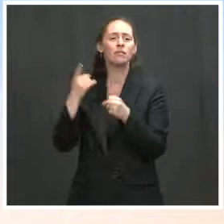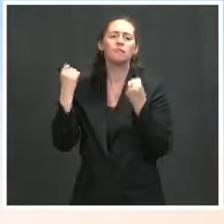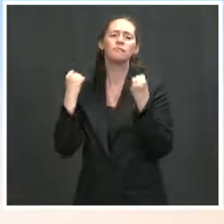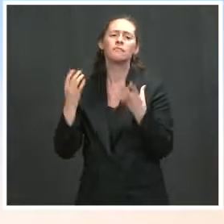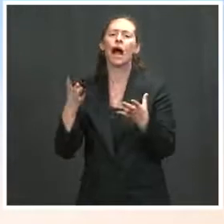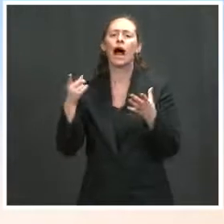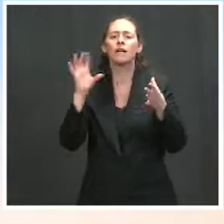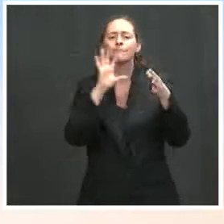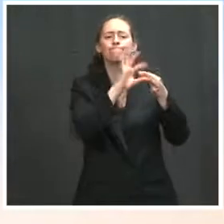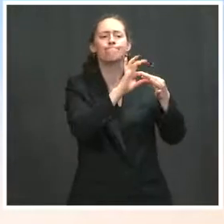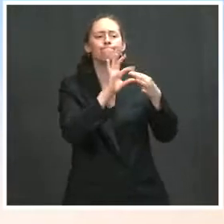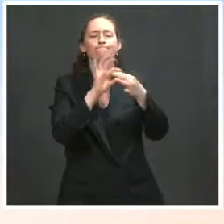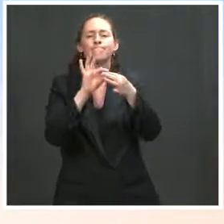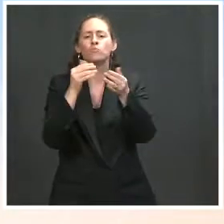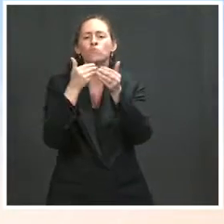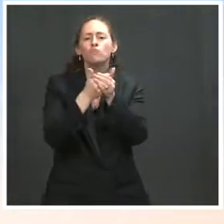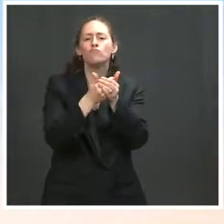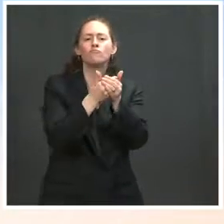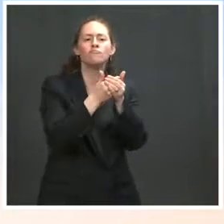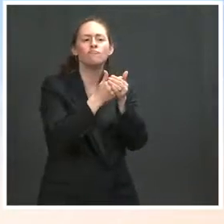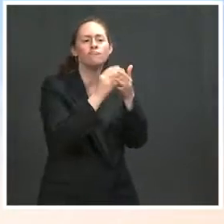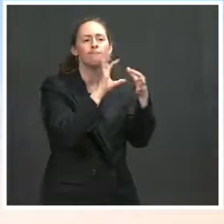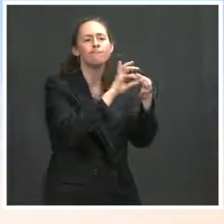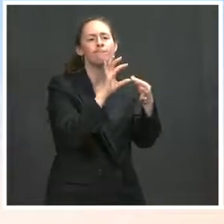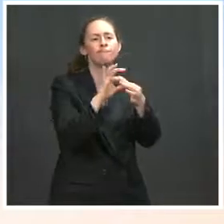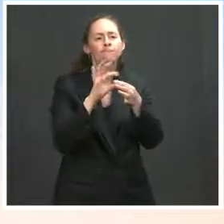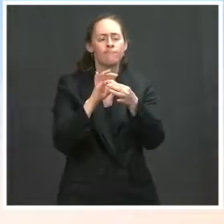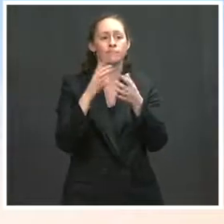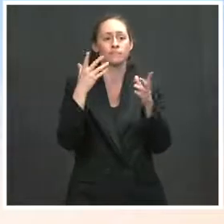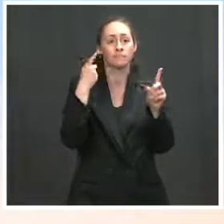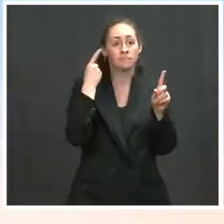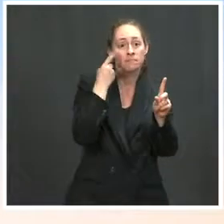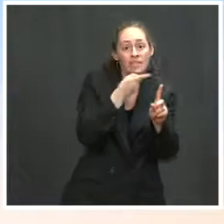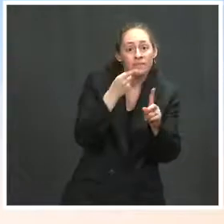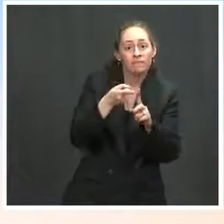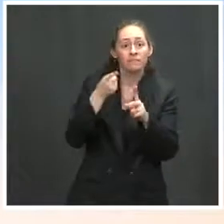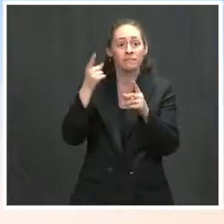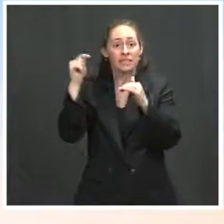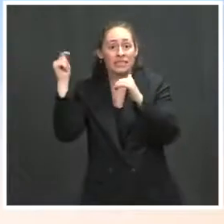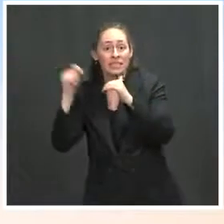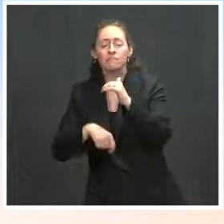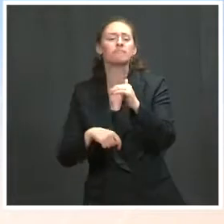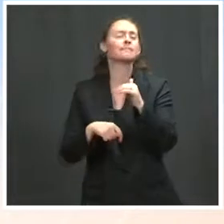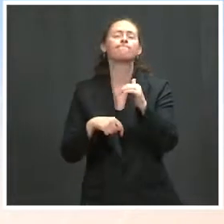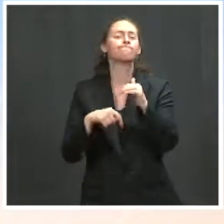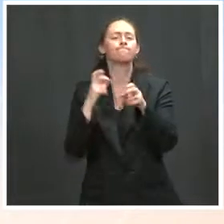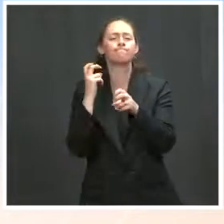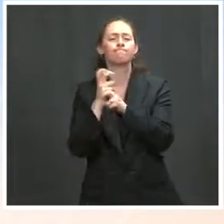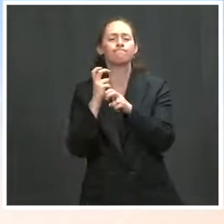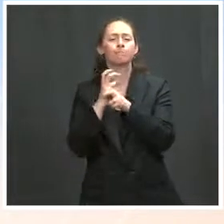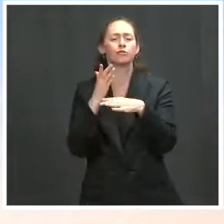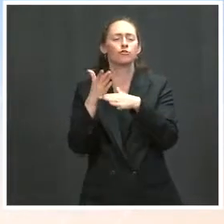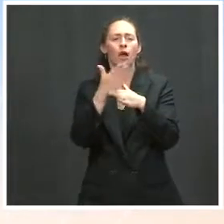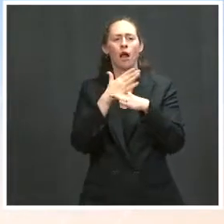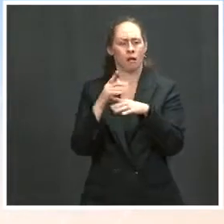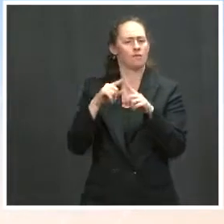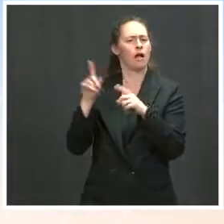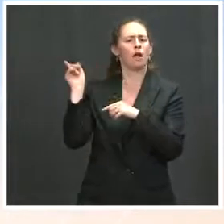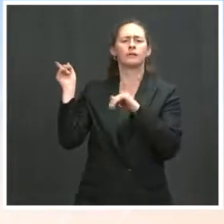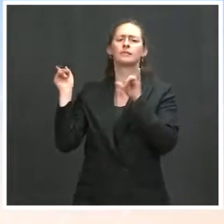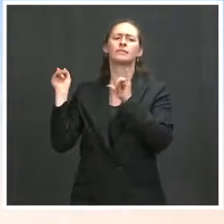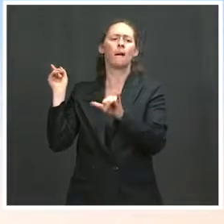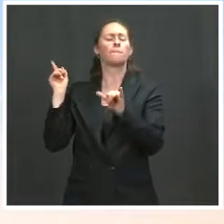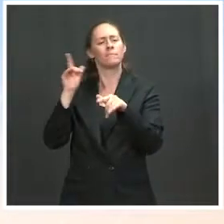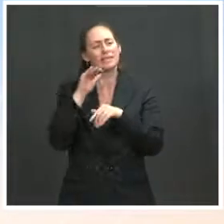have any specific conversation to read out to you about this particular issue. But he continues to call on Congress to